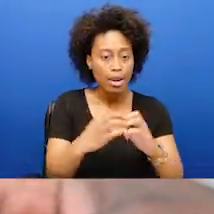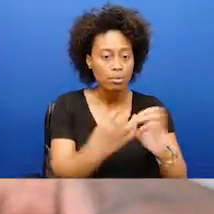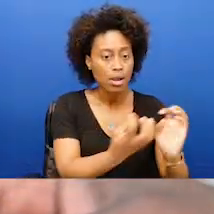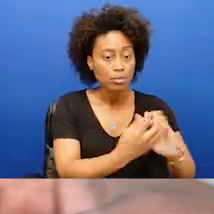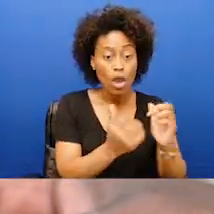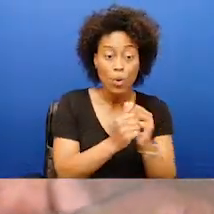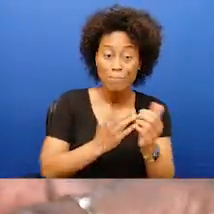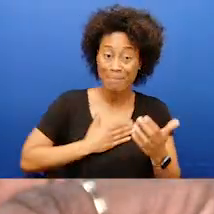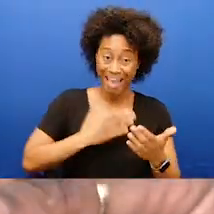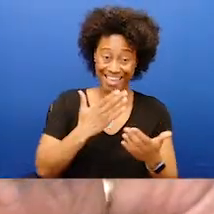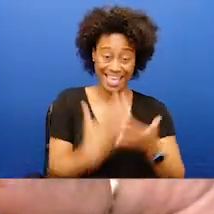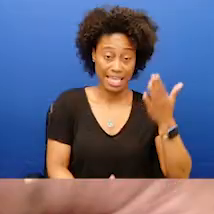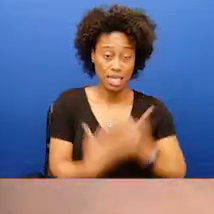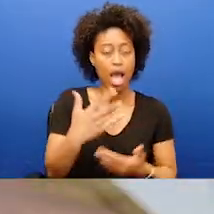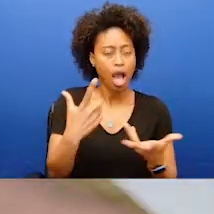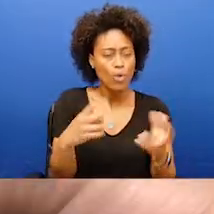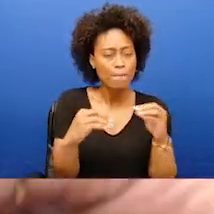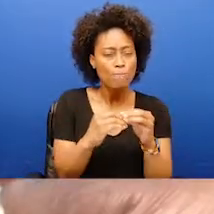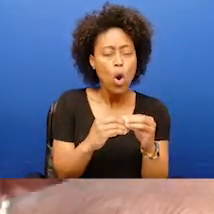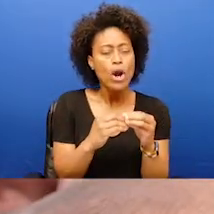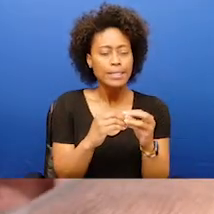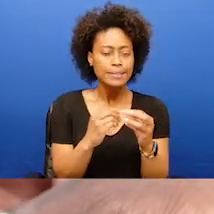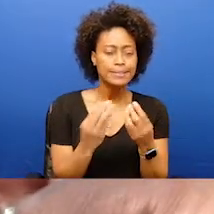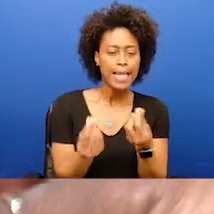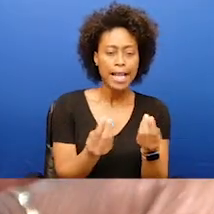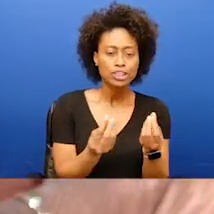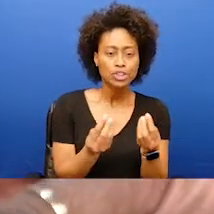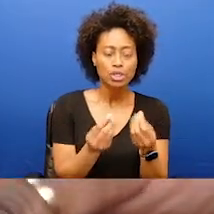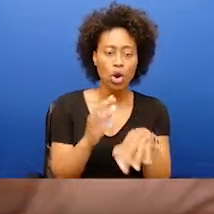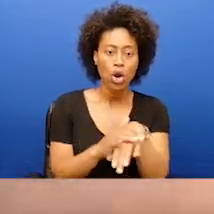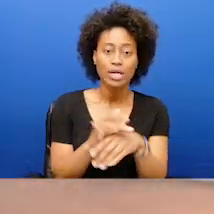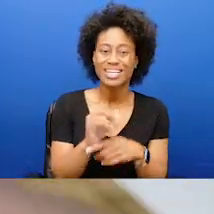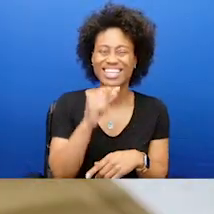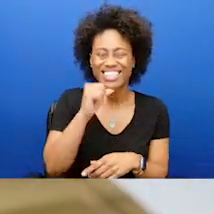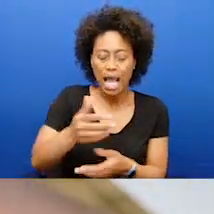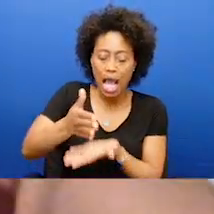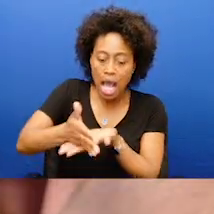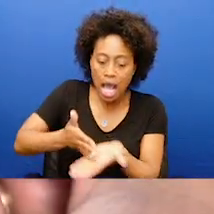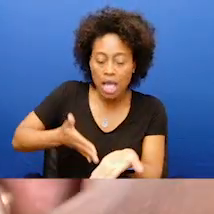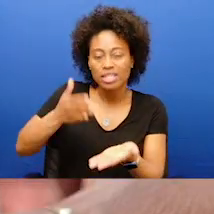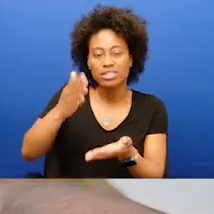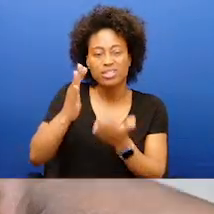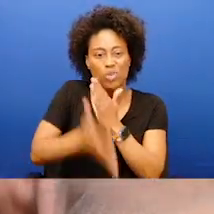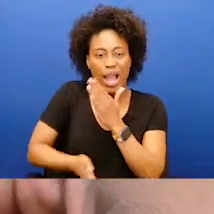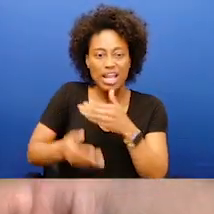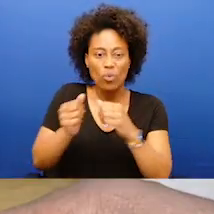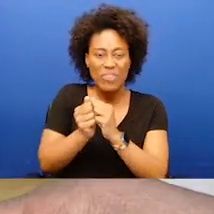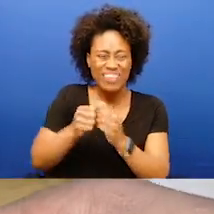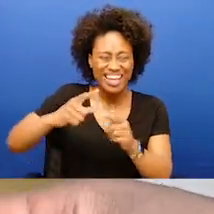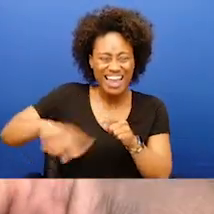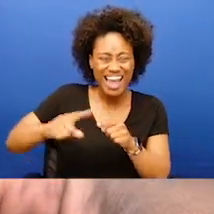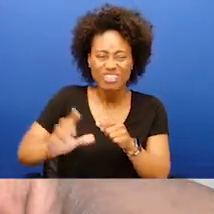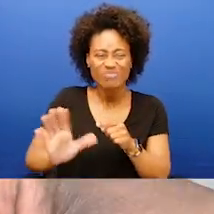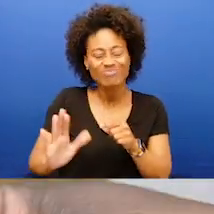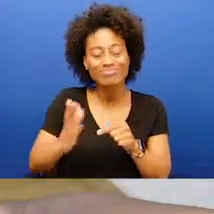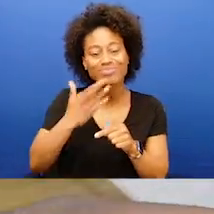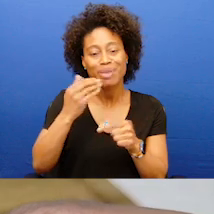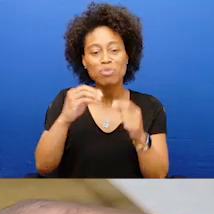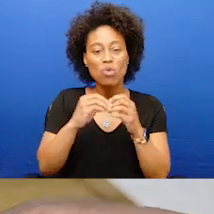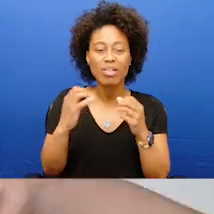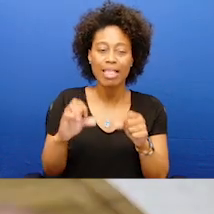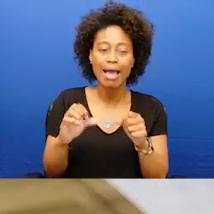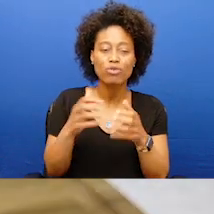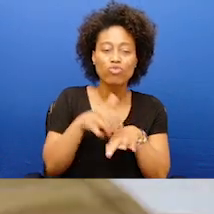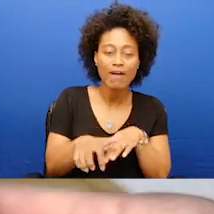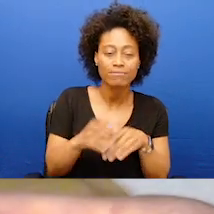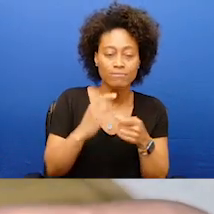extra texture as opposed to using a knife to slice them. So feel free to break them into whatever size bites you would